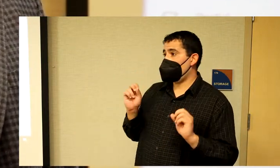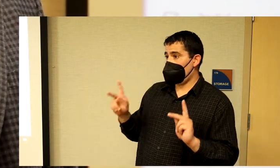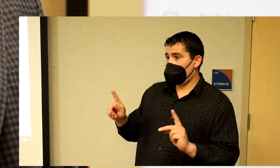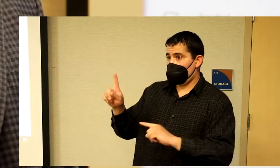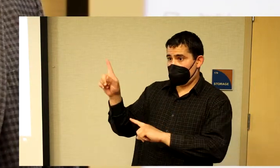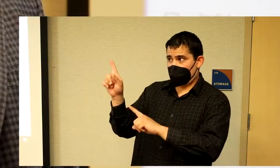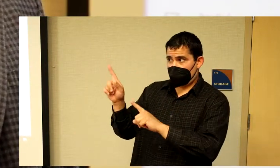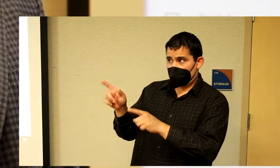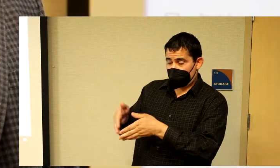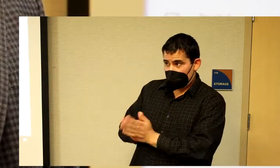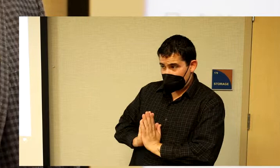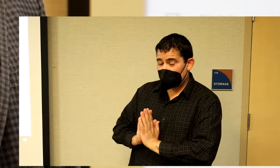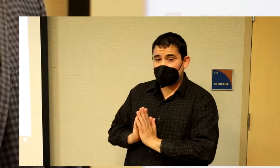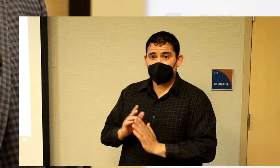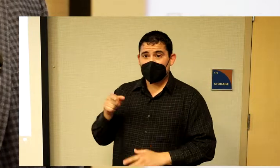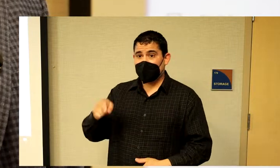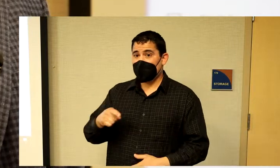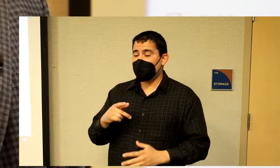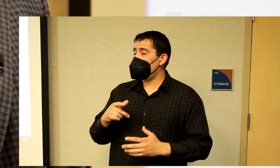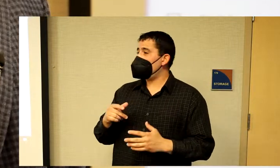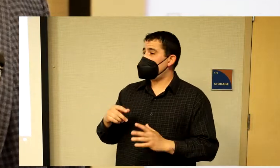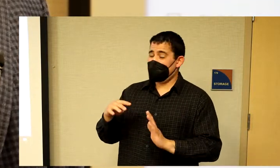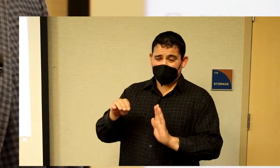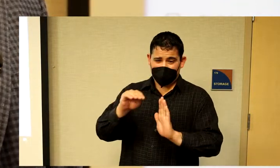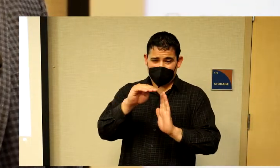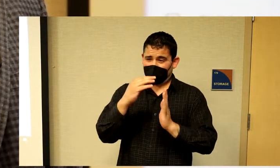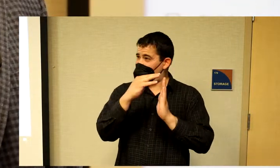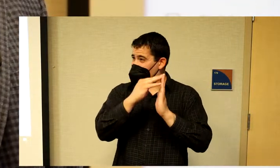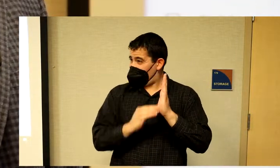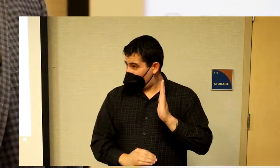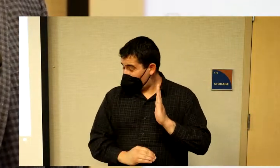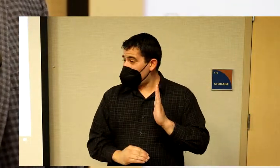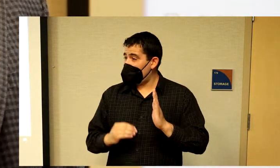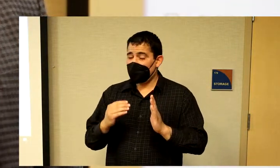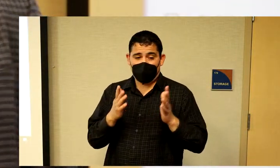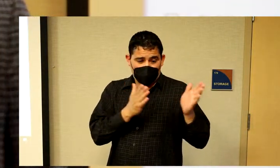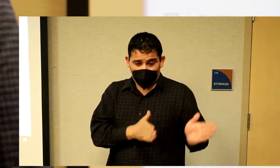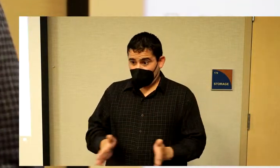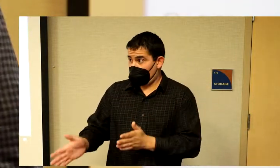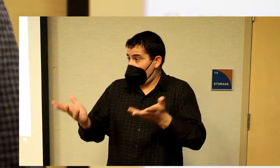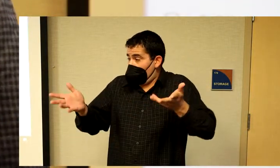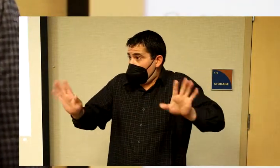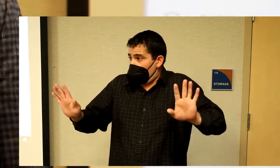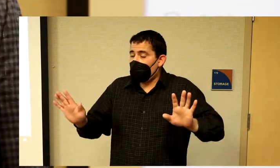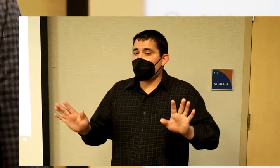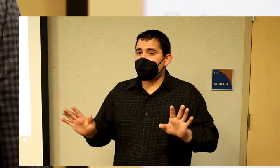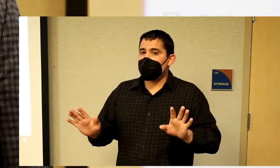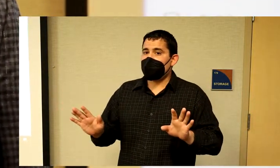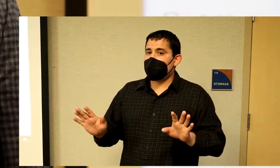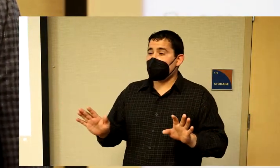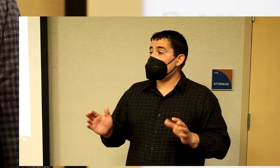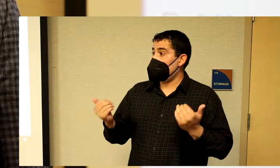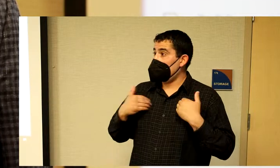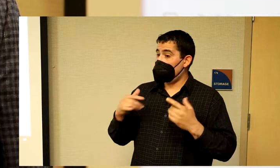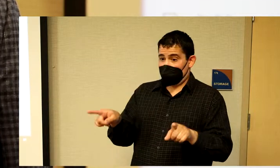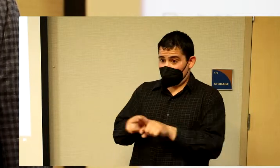we had this kind of a sheet prepared. I think Angel's the one who put together this sheet. I'd like that same